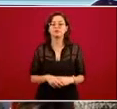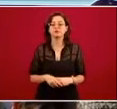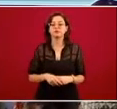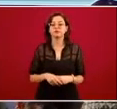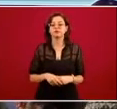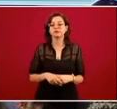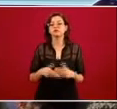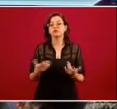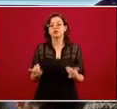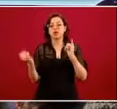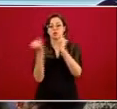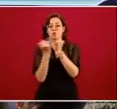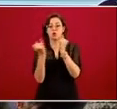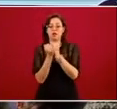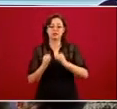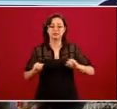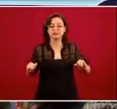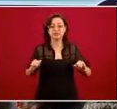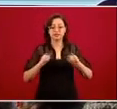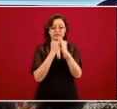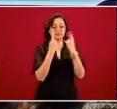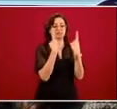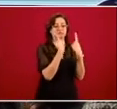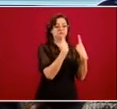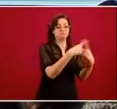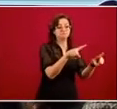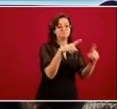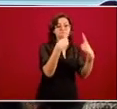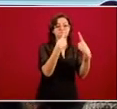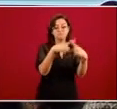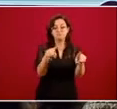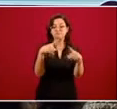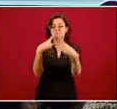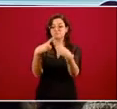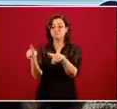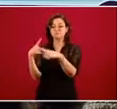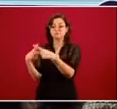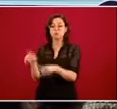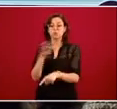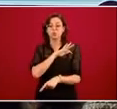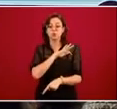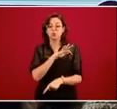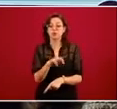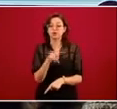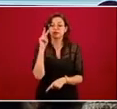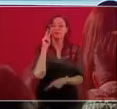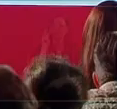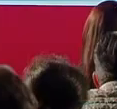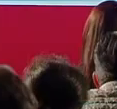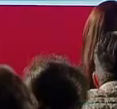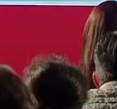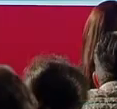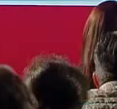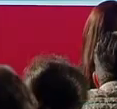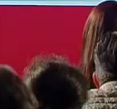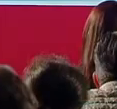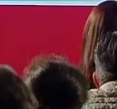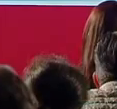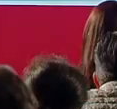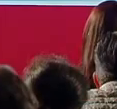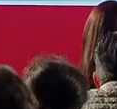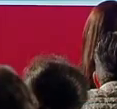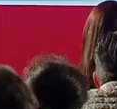second set of data that we show here is the